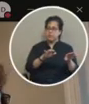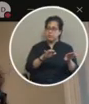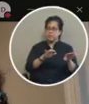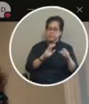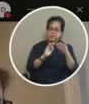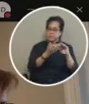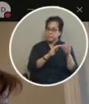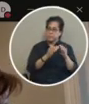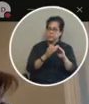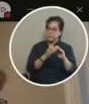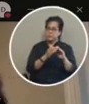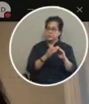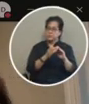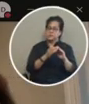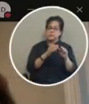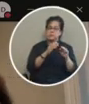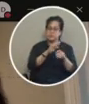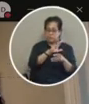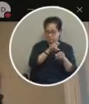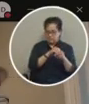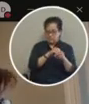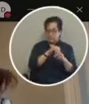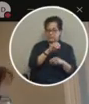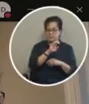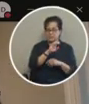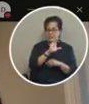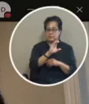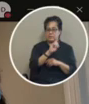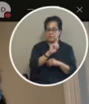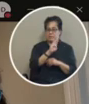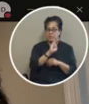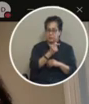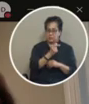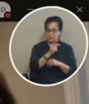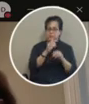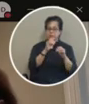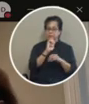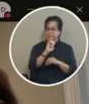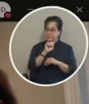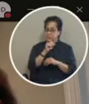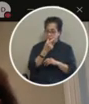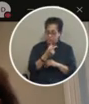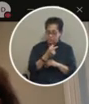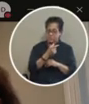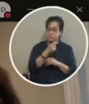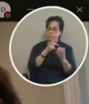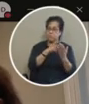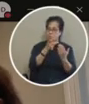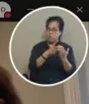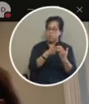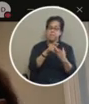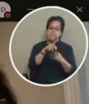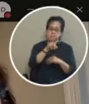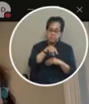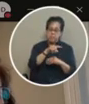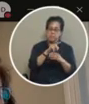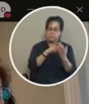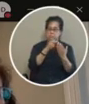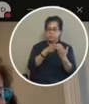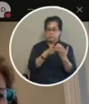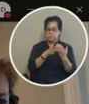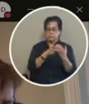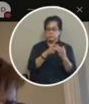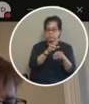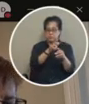the Community Development Block Grant Emergency Solutions Grant programs, and those are programs that are supportive of